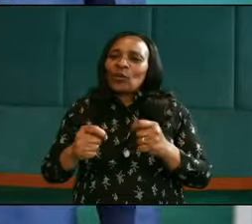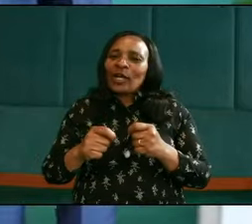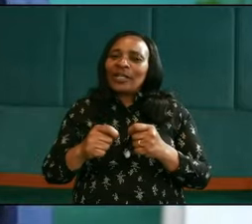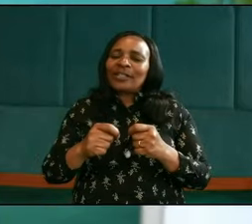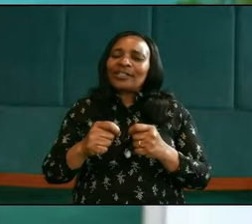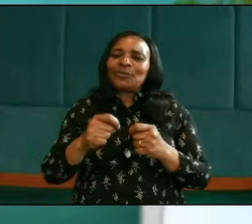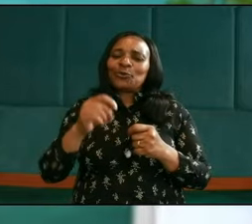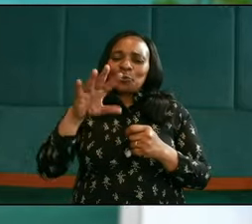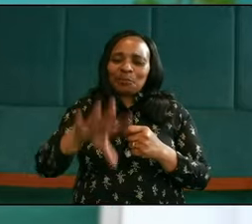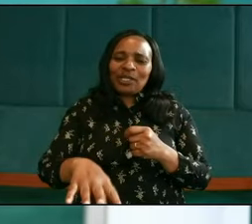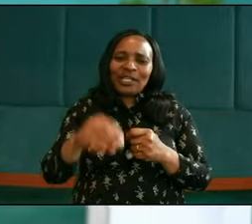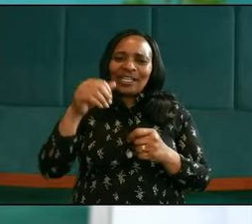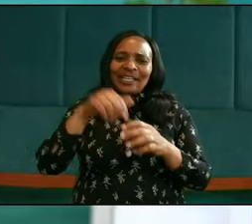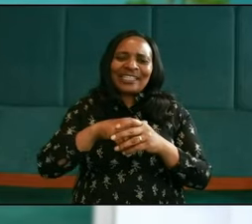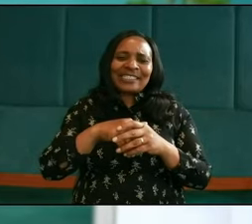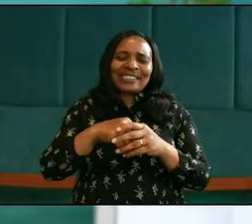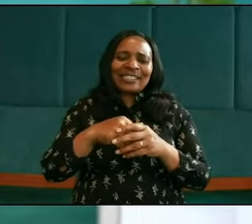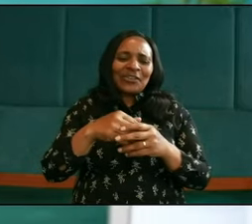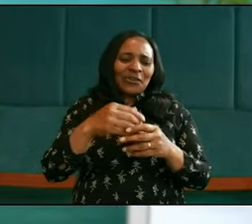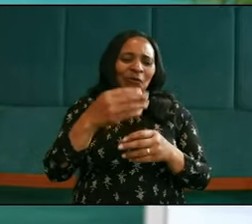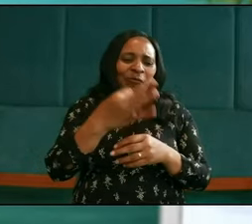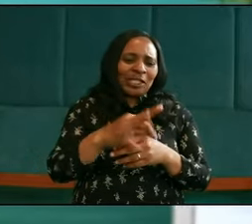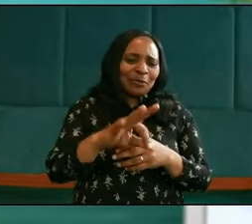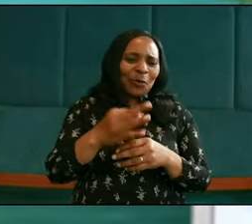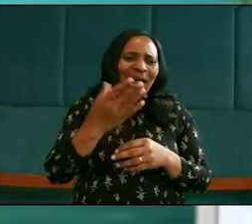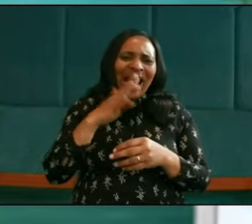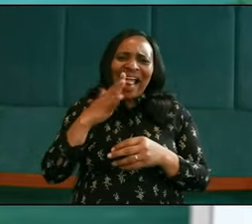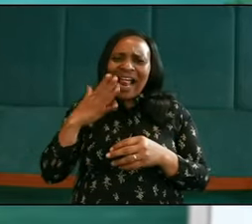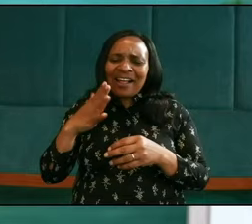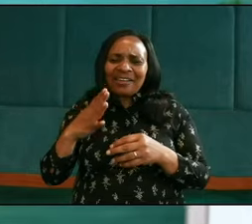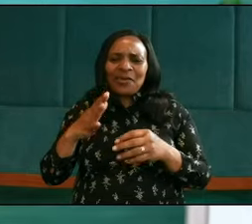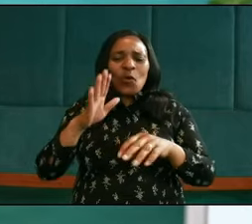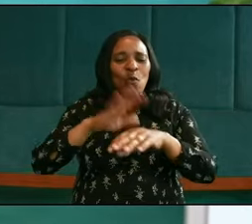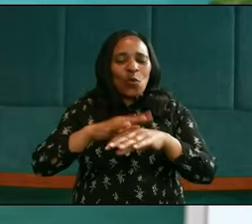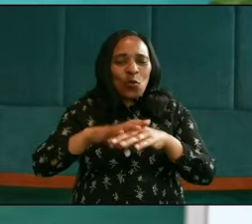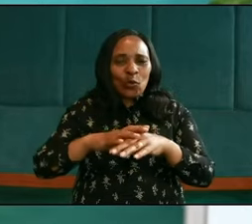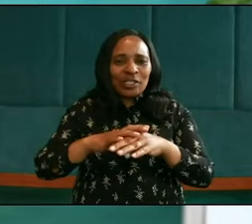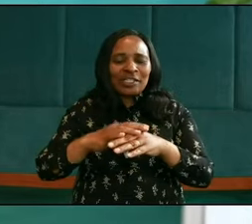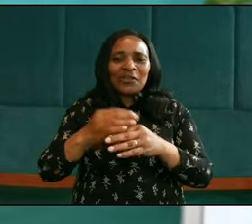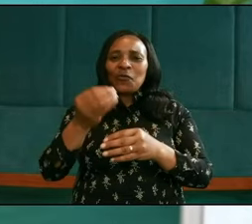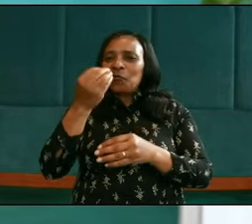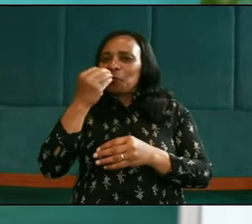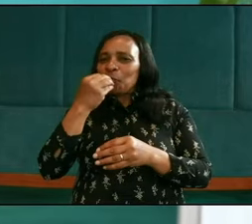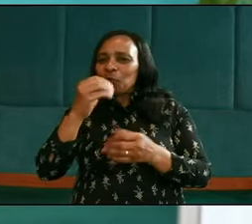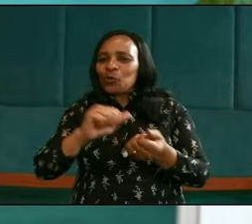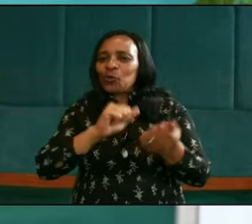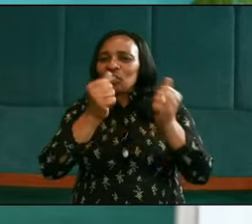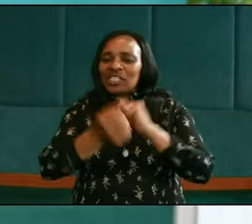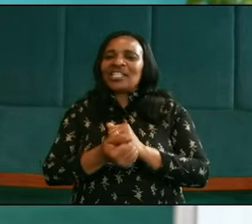bitter herbs as vegetables. It is a very good, delicious meal when you change to such